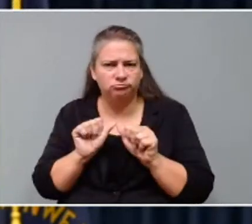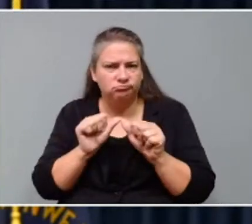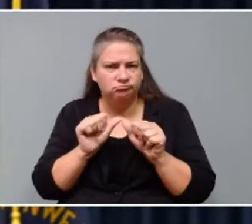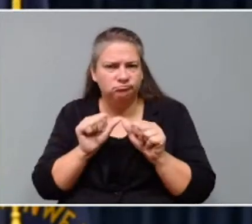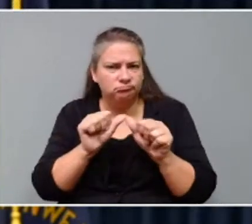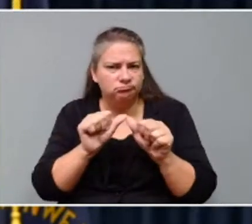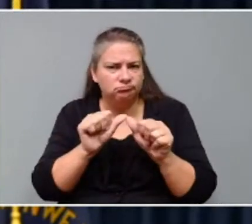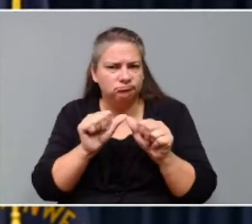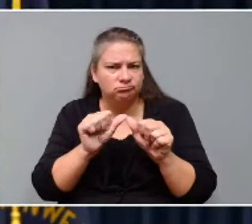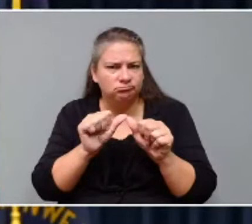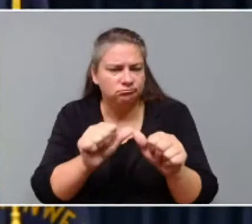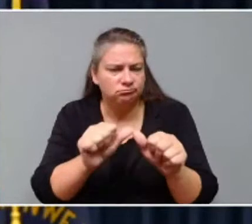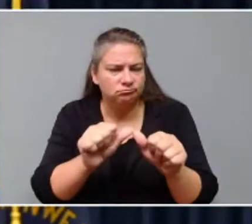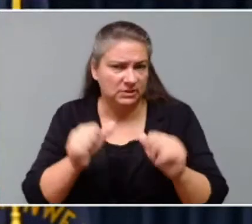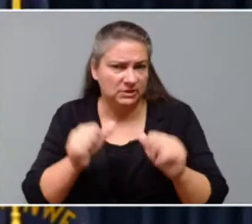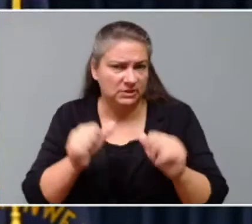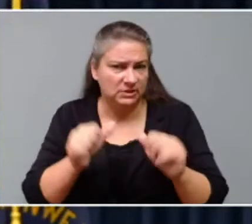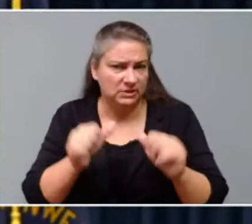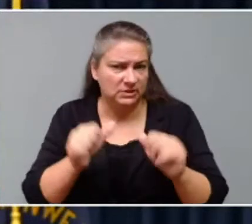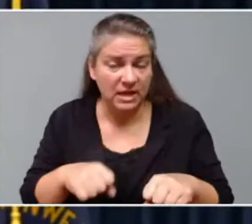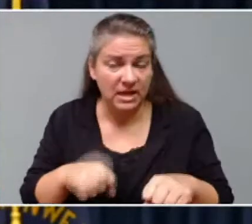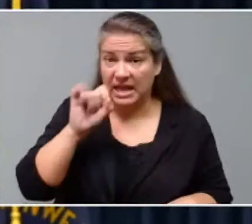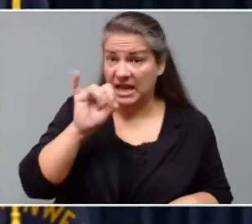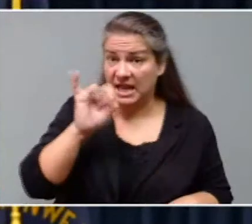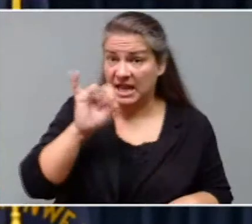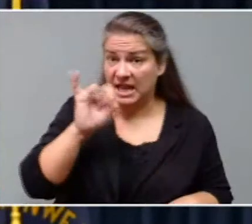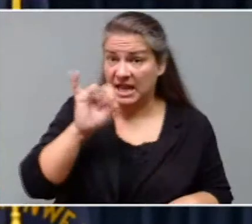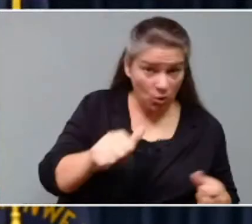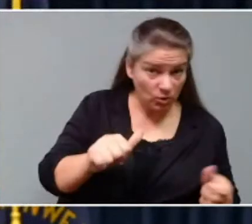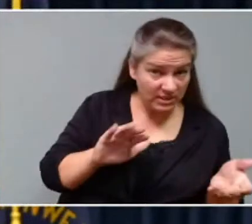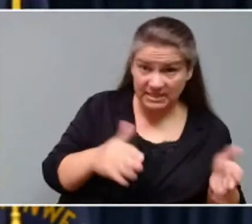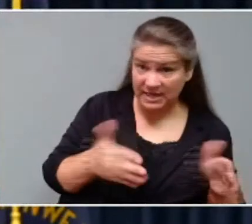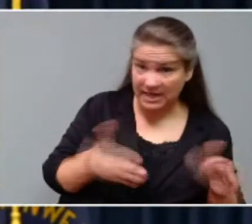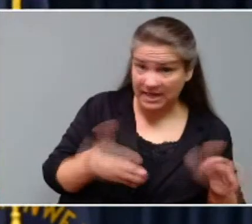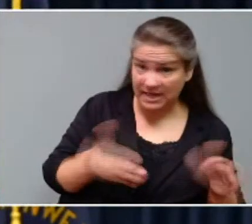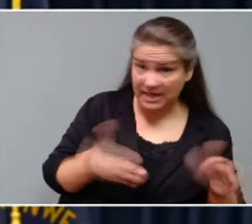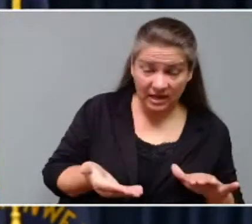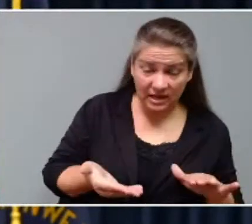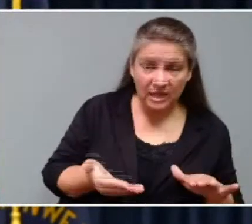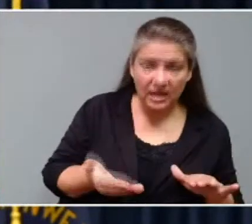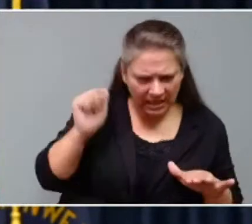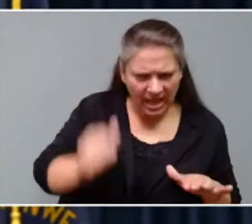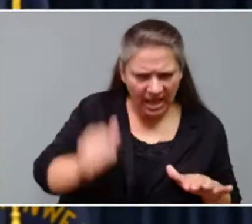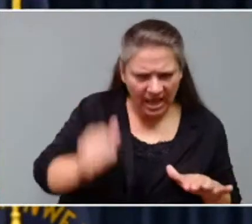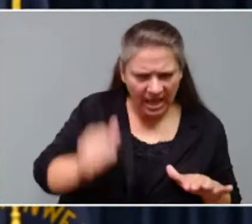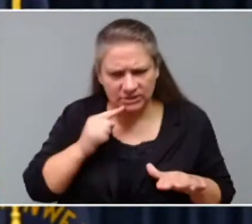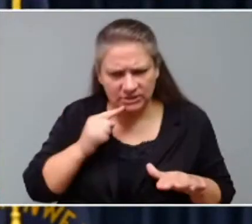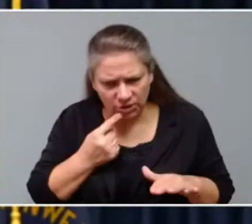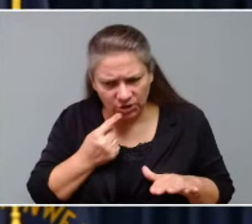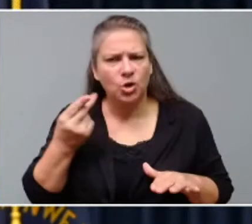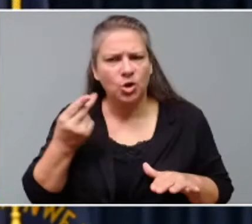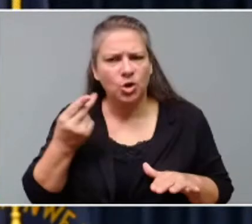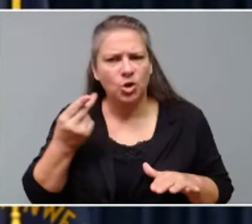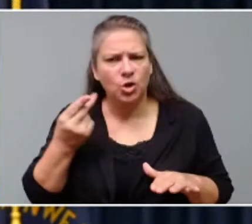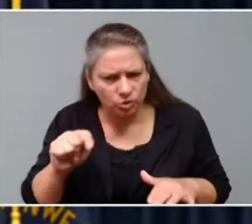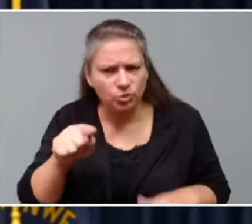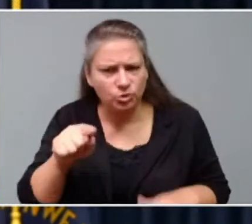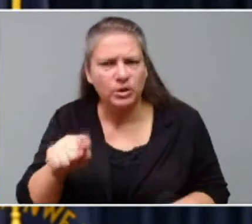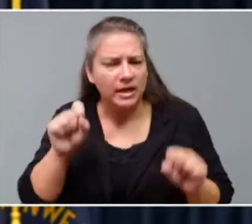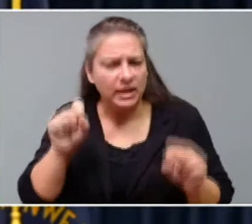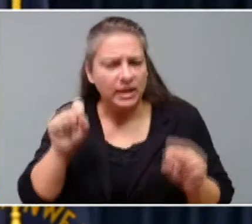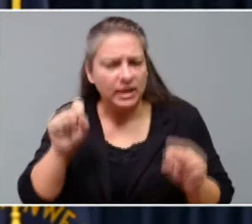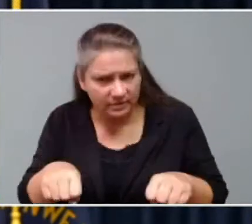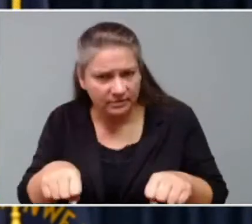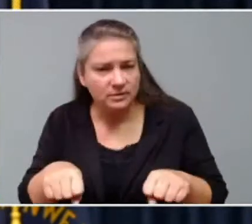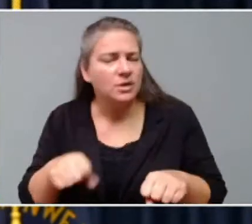doesn't take your life, it can severely harm you. That's why we've got to do what it takes, get vaccinated, wear